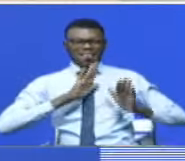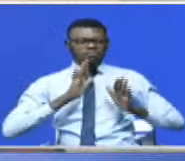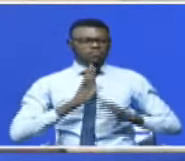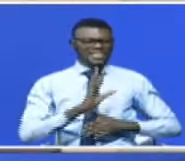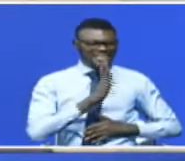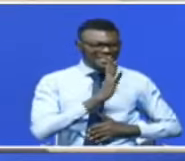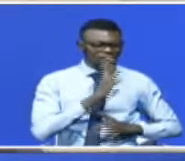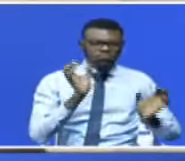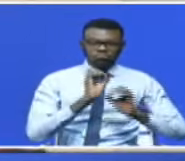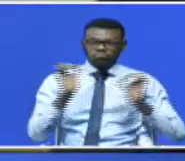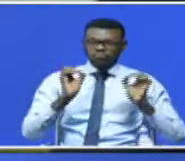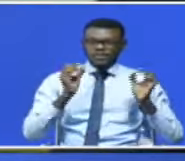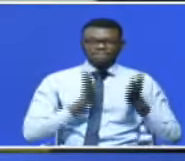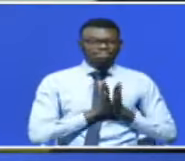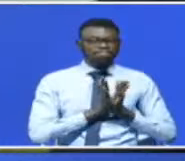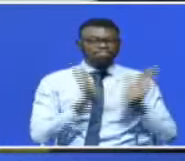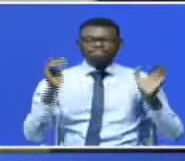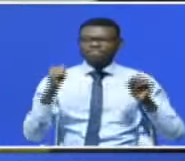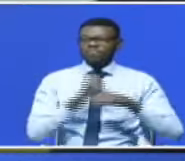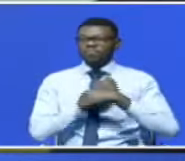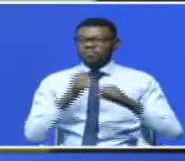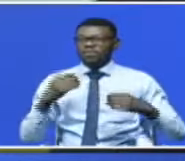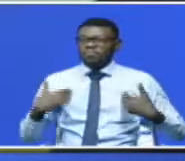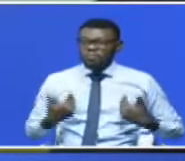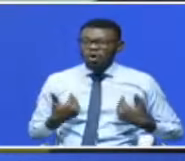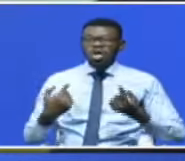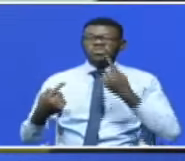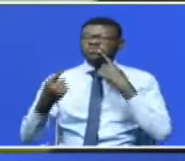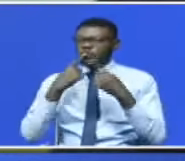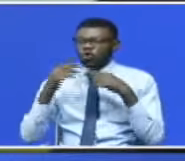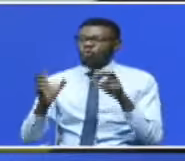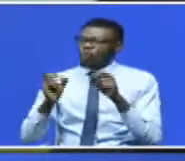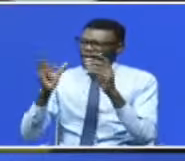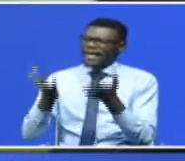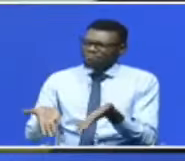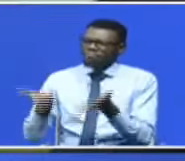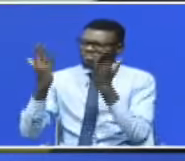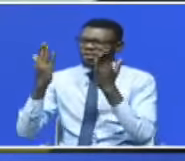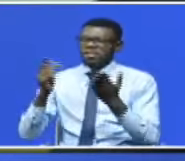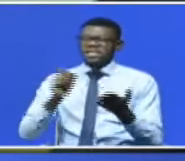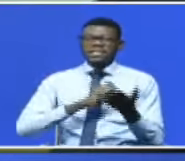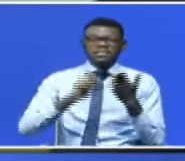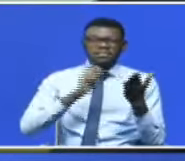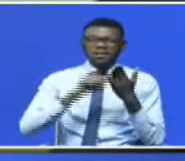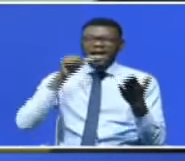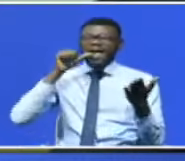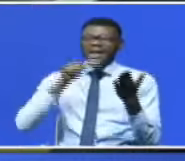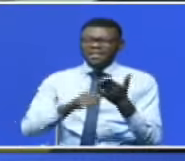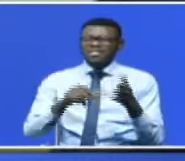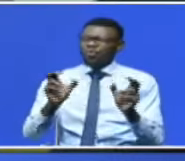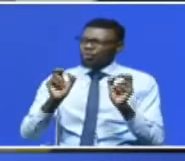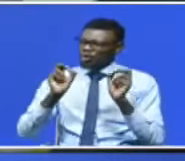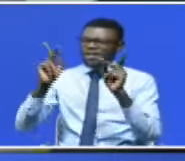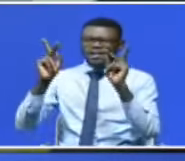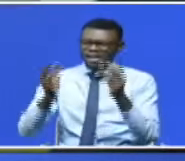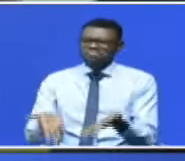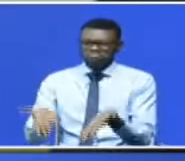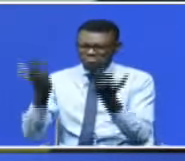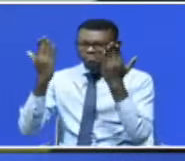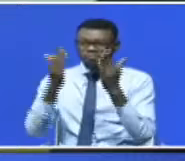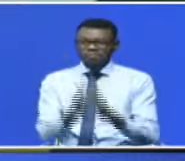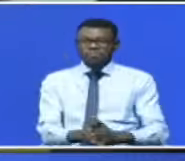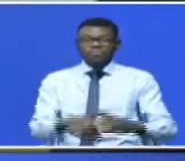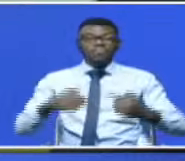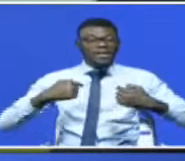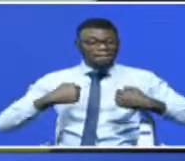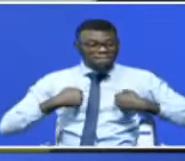to publicly bring that issue. Watu wapiga piga ile wanataka kupiga piga, waandike ile mabarua wanataka kuandika andika. I